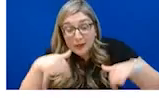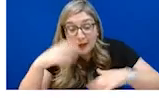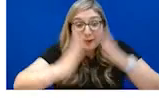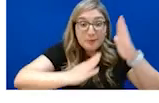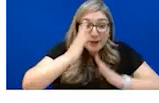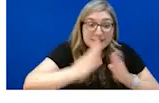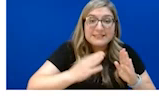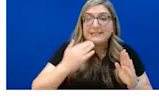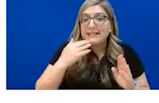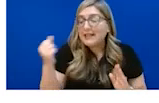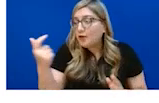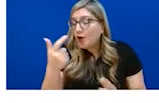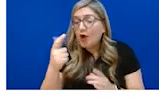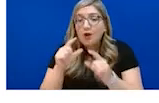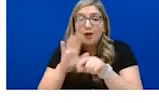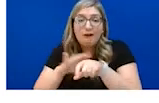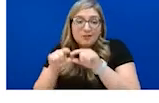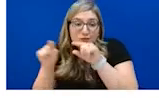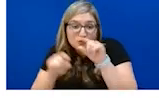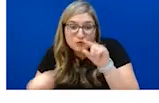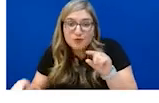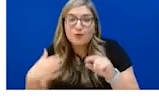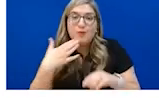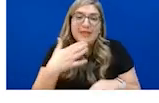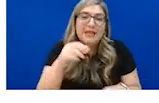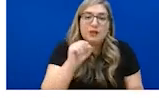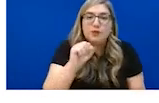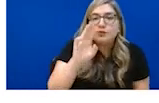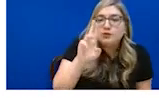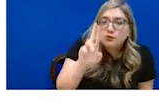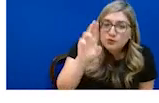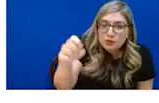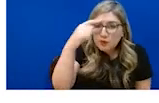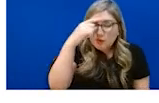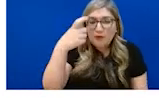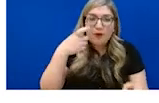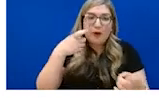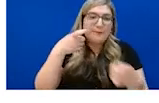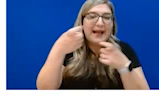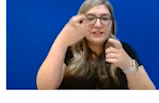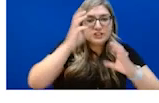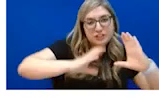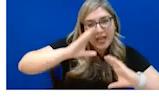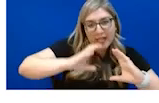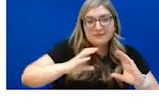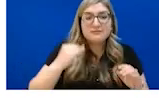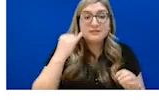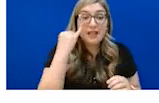for managing the chat. Greatly appreciated. If there were unanswered questions in the chat, we'll have a look at them.